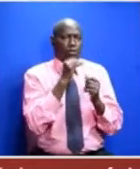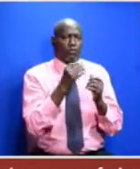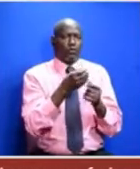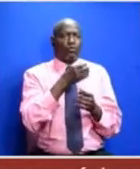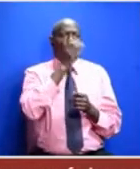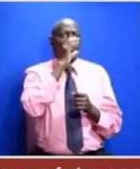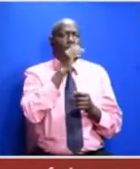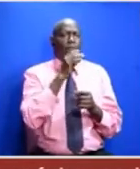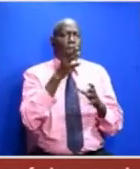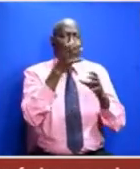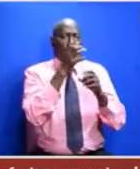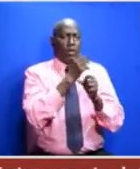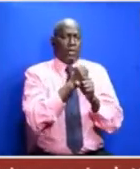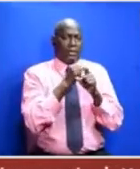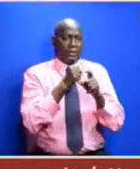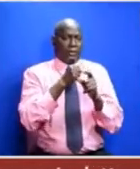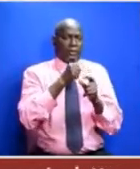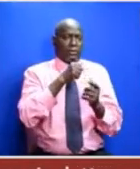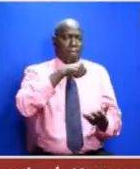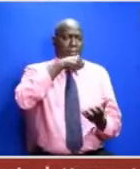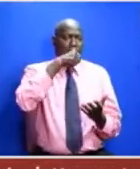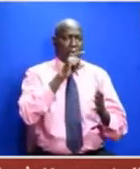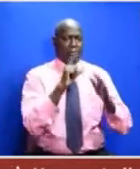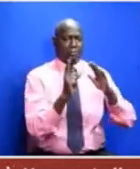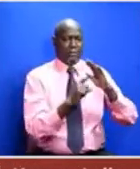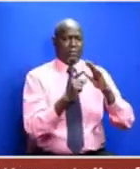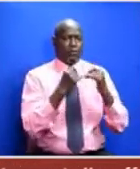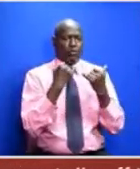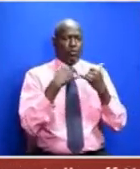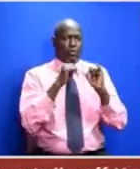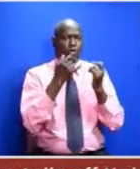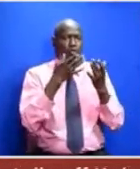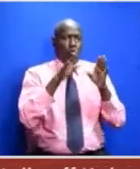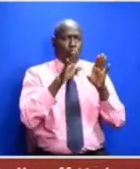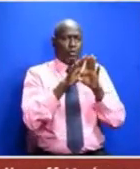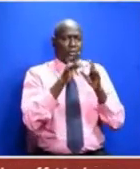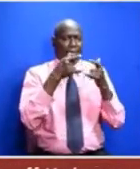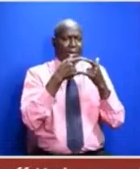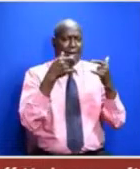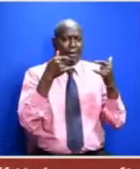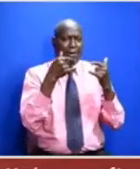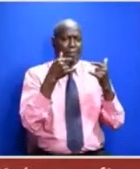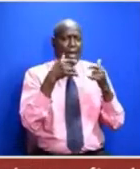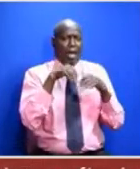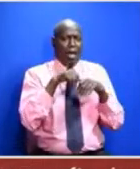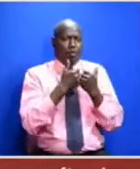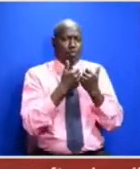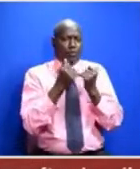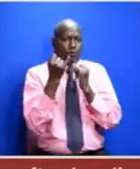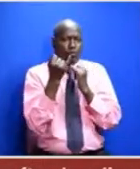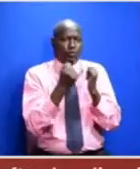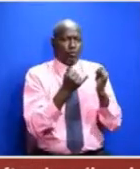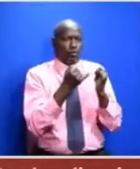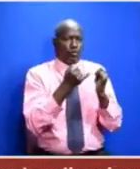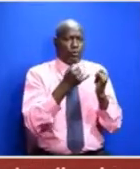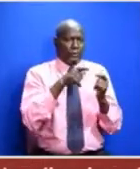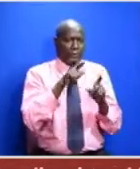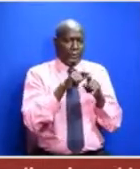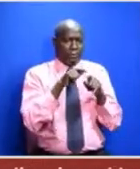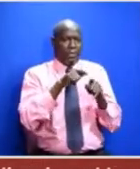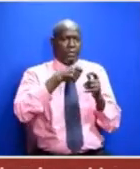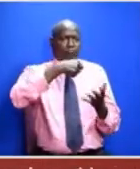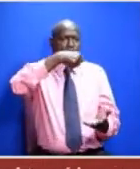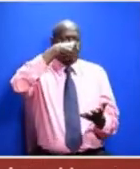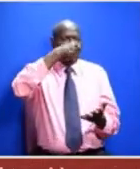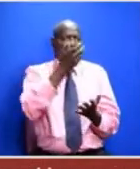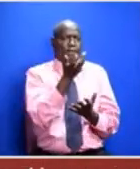drinking. Now, organizations such as the Bucket Ministry are trying to close this gap by introducing such filter buckets in